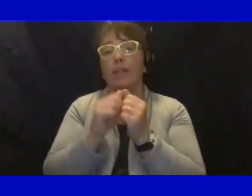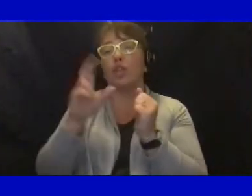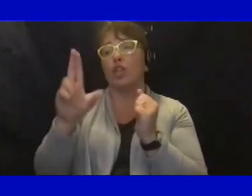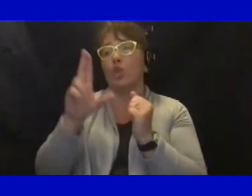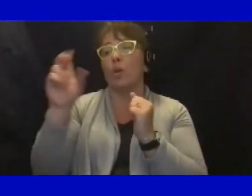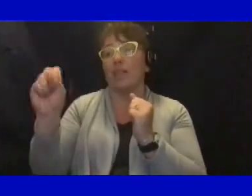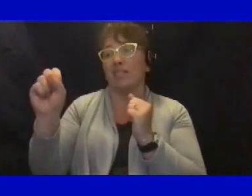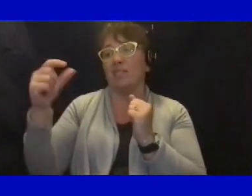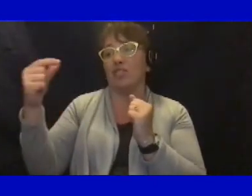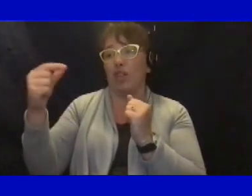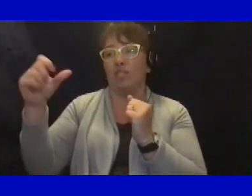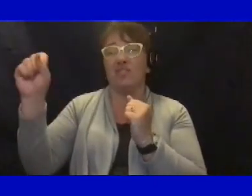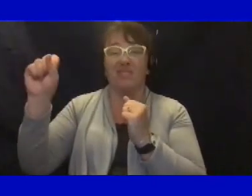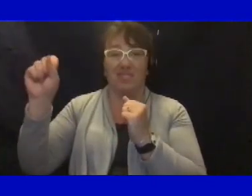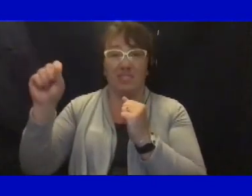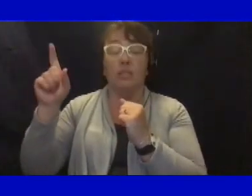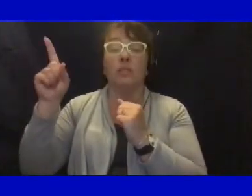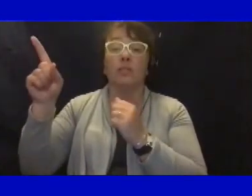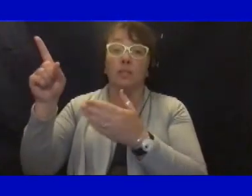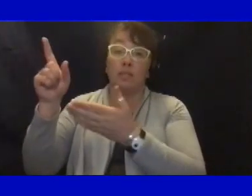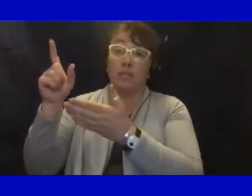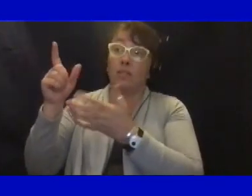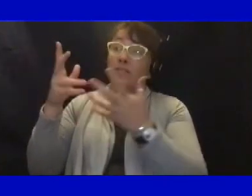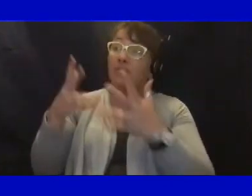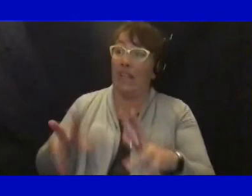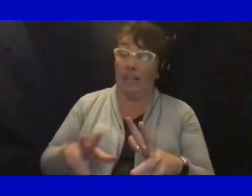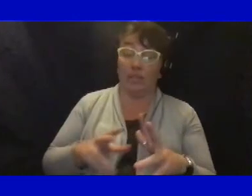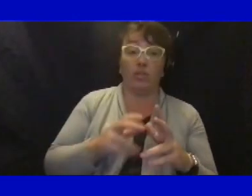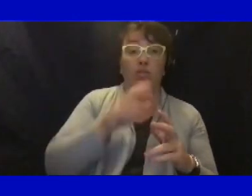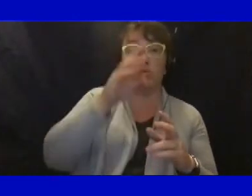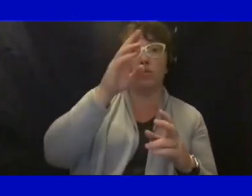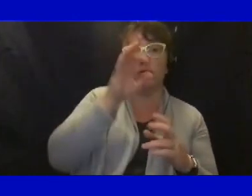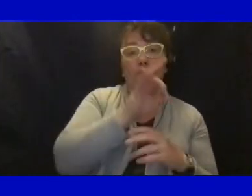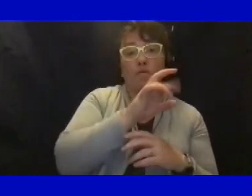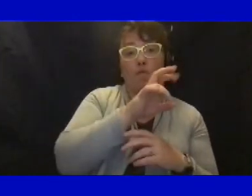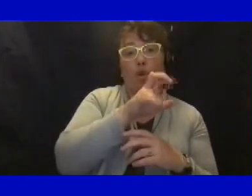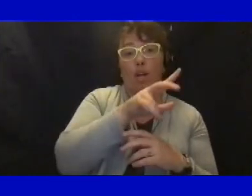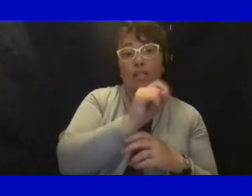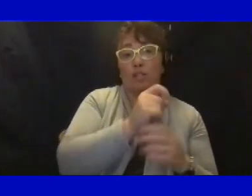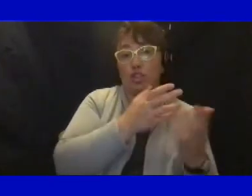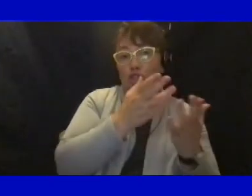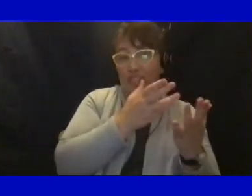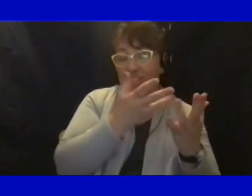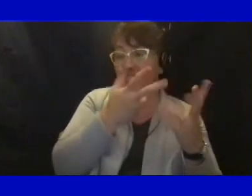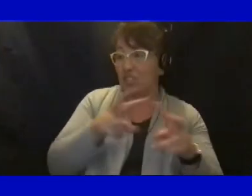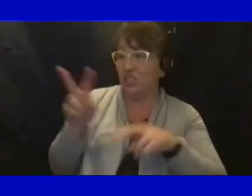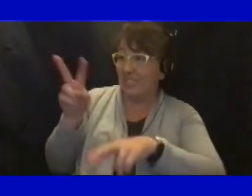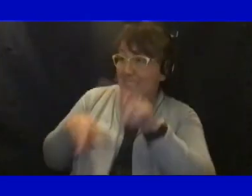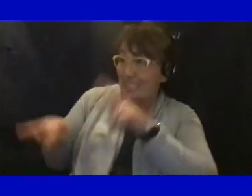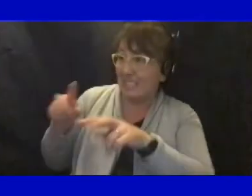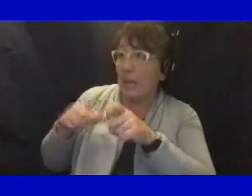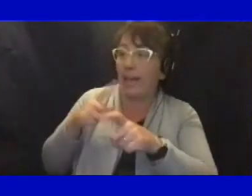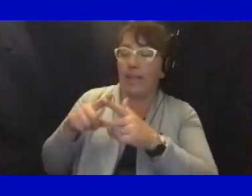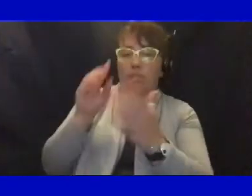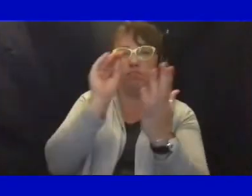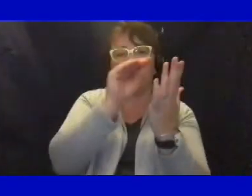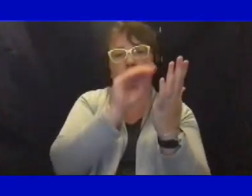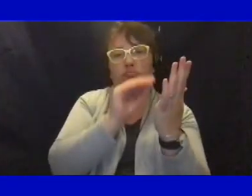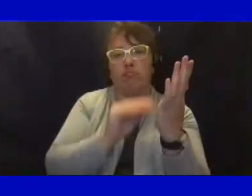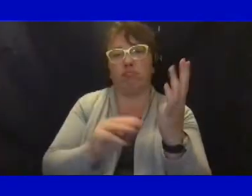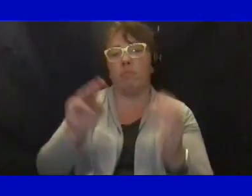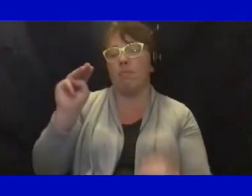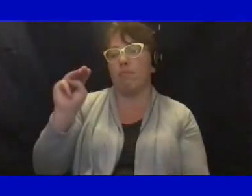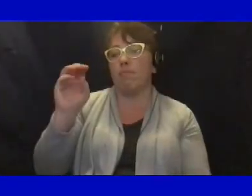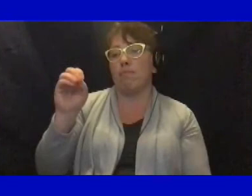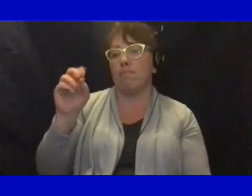Forest Service has done their assessment. They run modeling on the area. And the areas that you see shaded